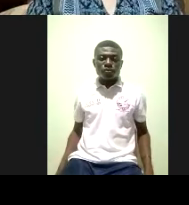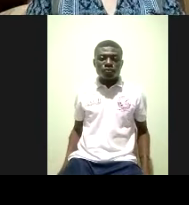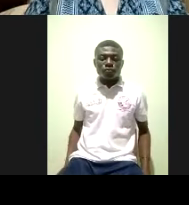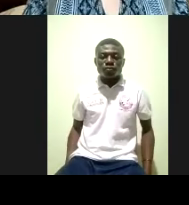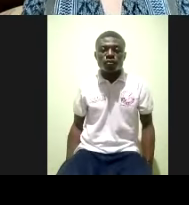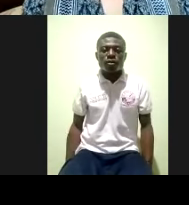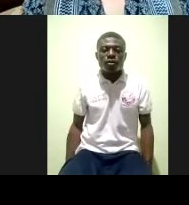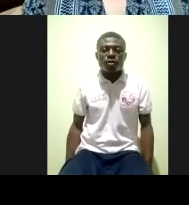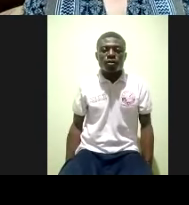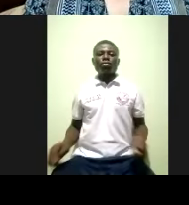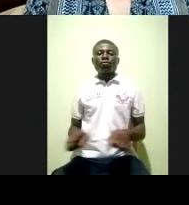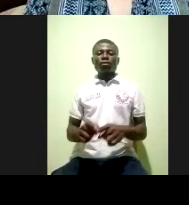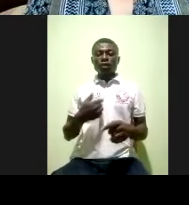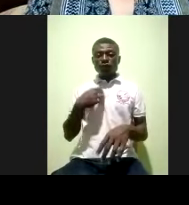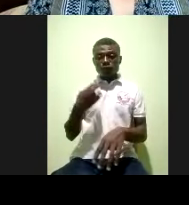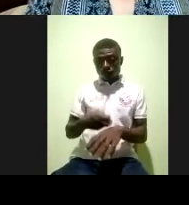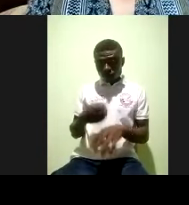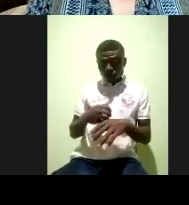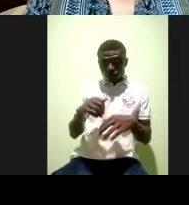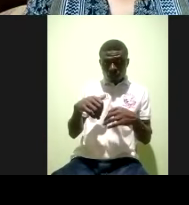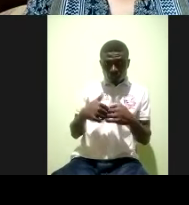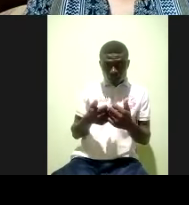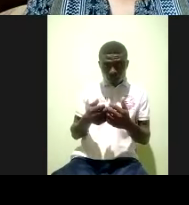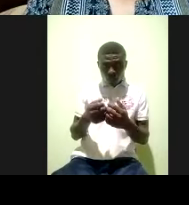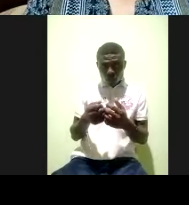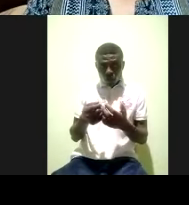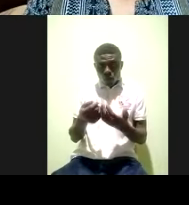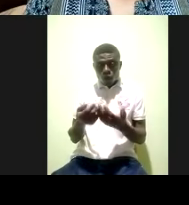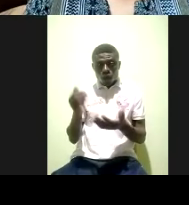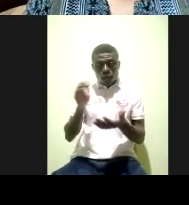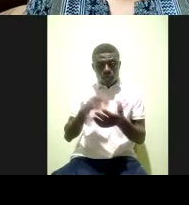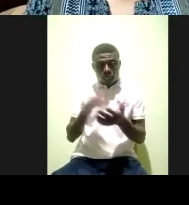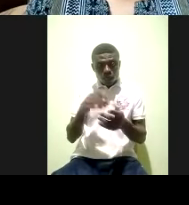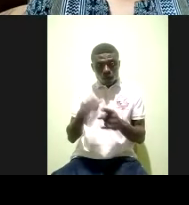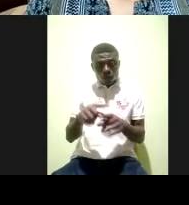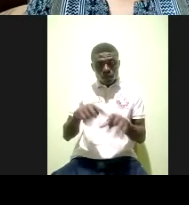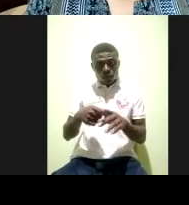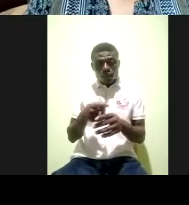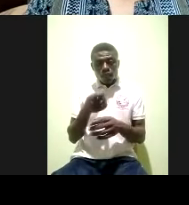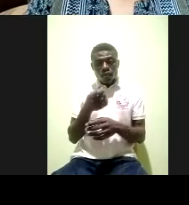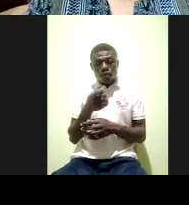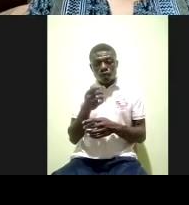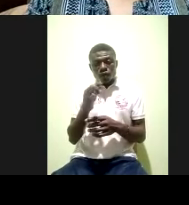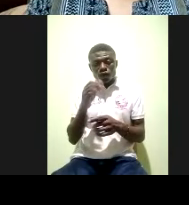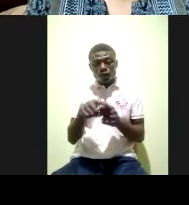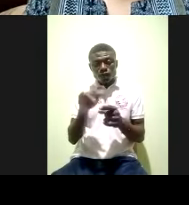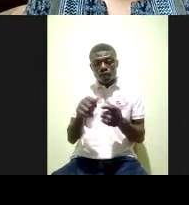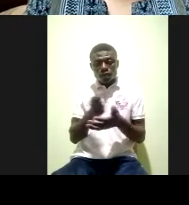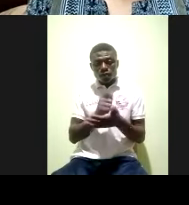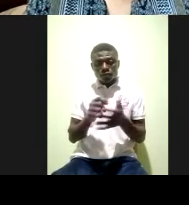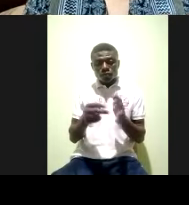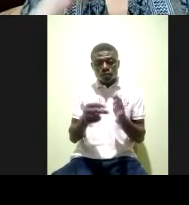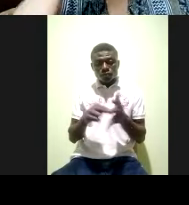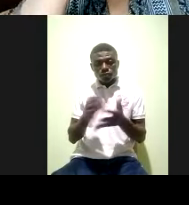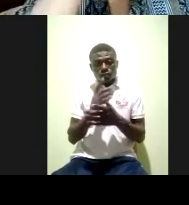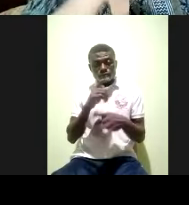They may have difficulty in rapid retrieval of the sounds, the beginning or the ending of the sounds. So sometimes